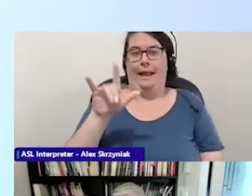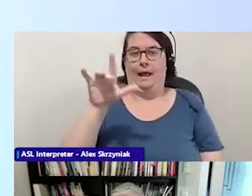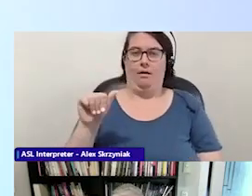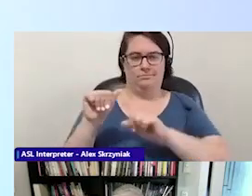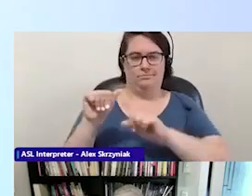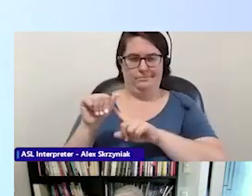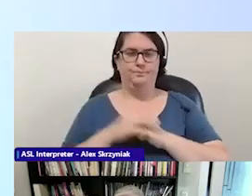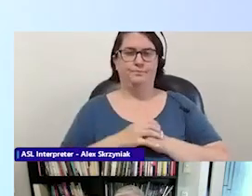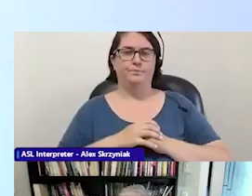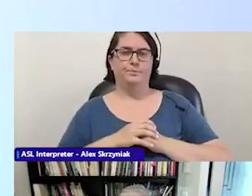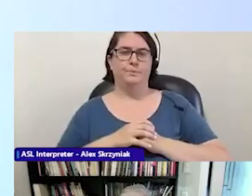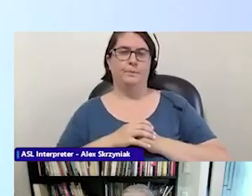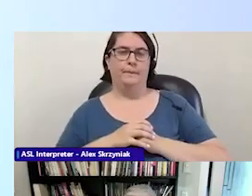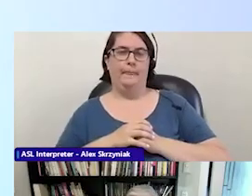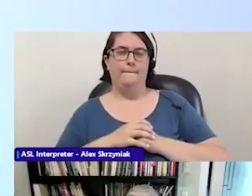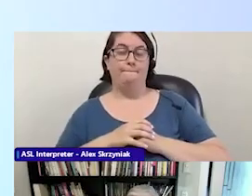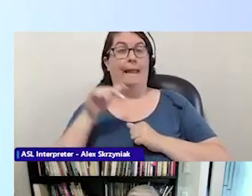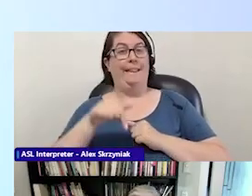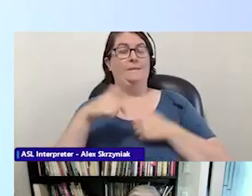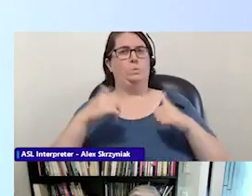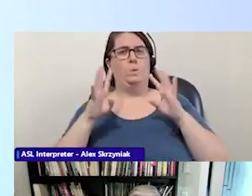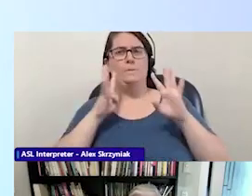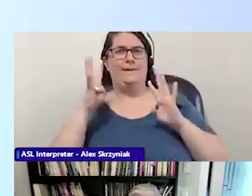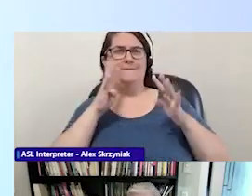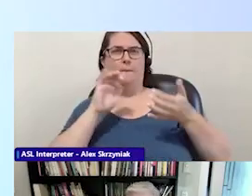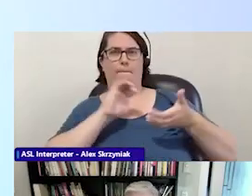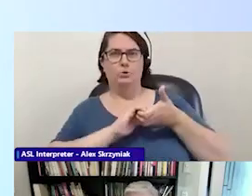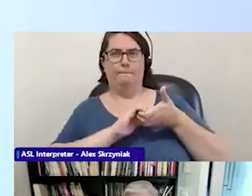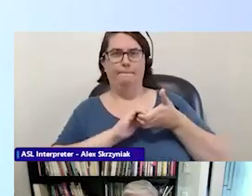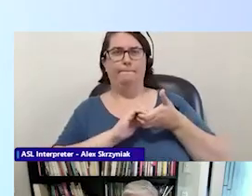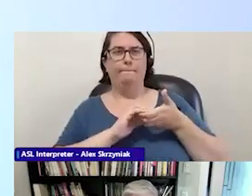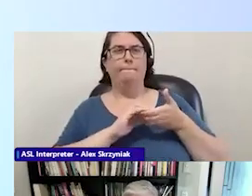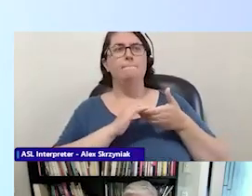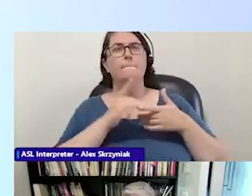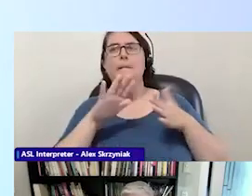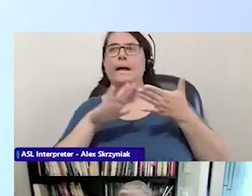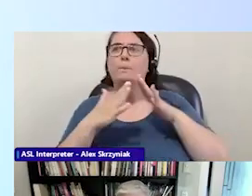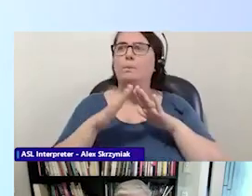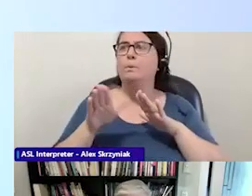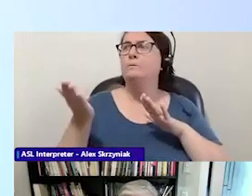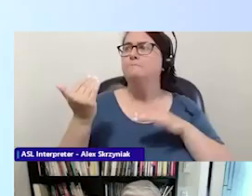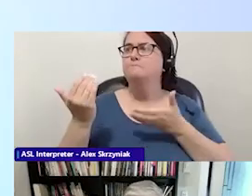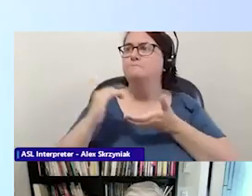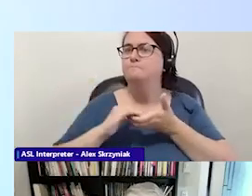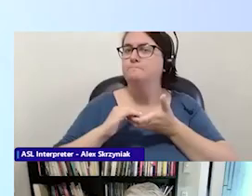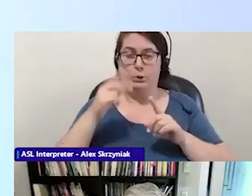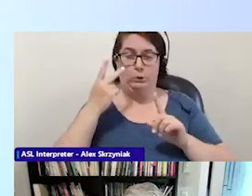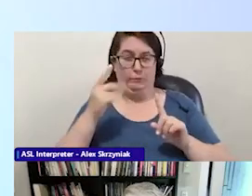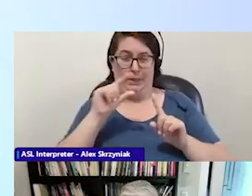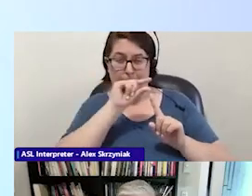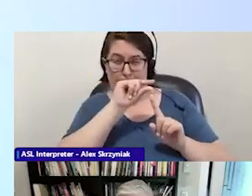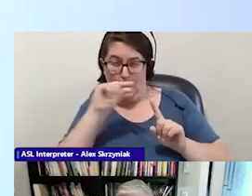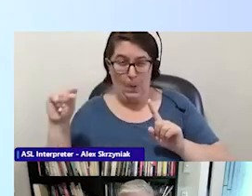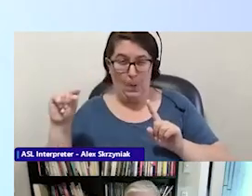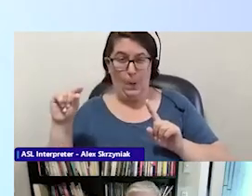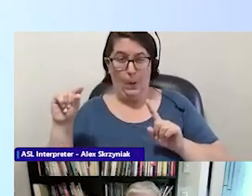It was an innovative partnership. We teamed up with Community. I don't know if you can read the small type,